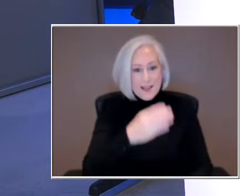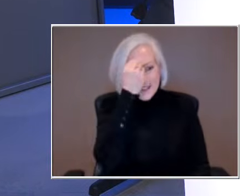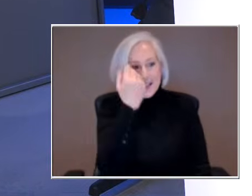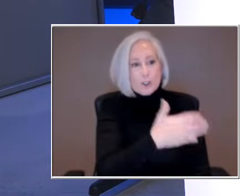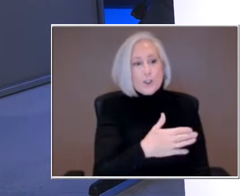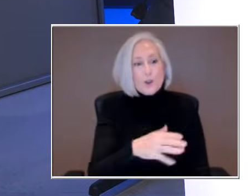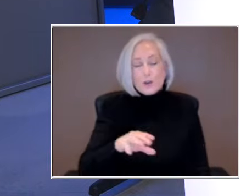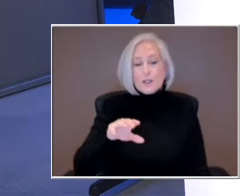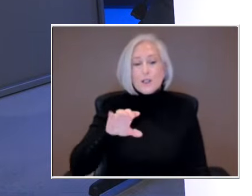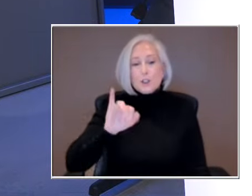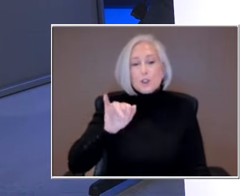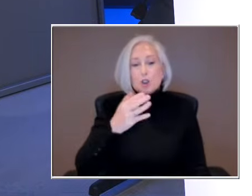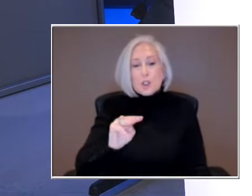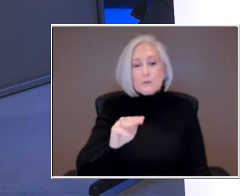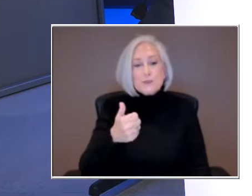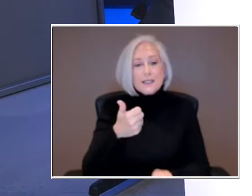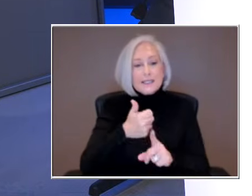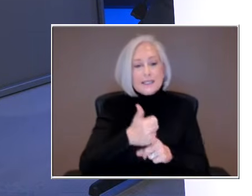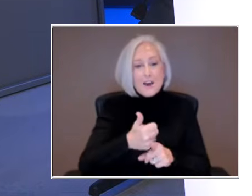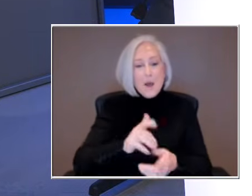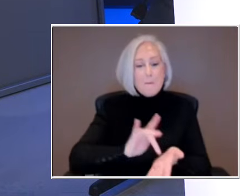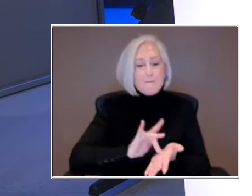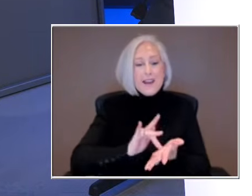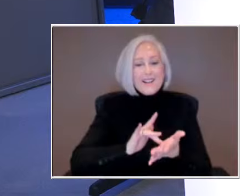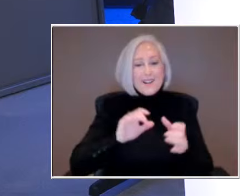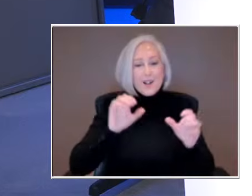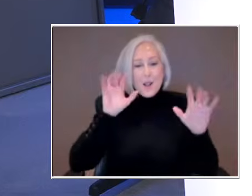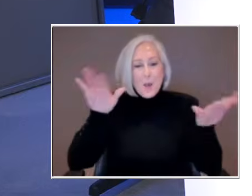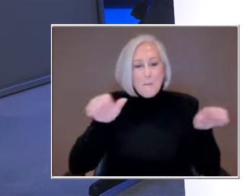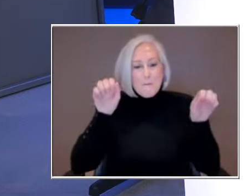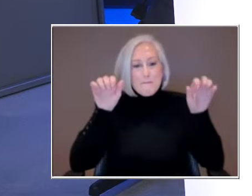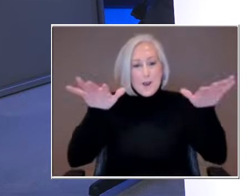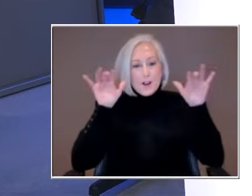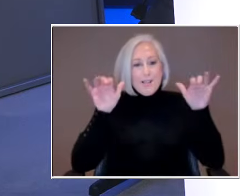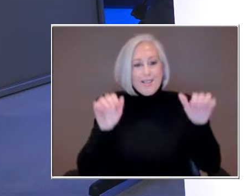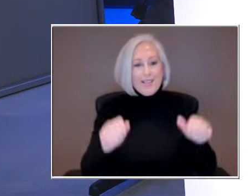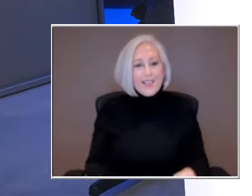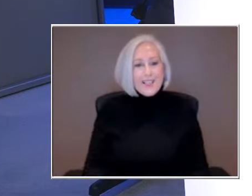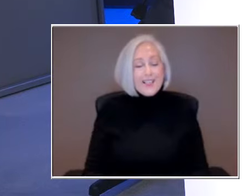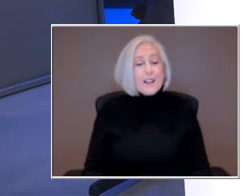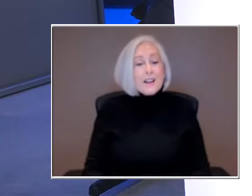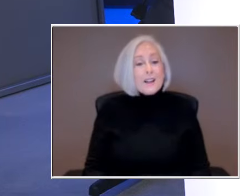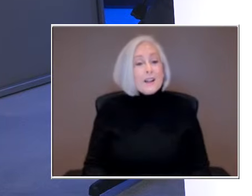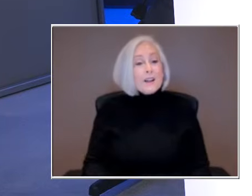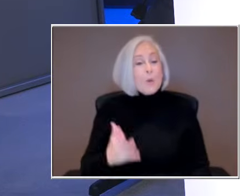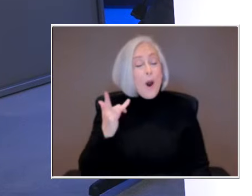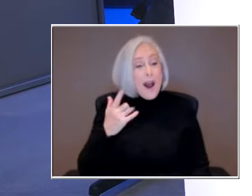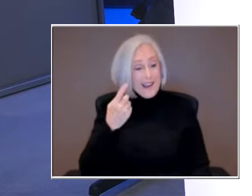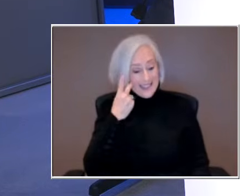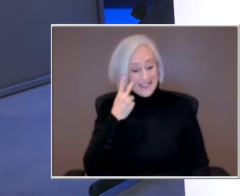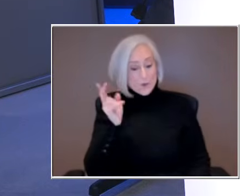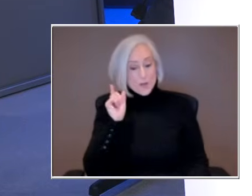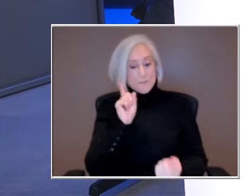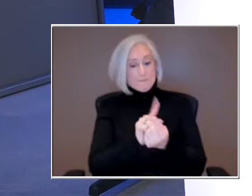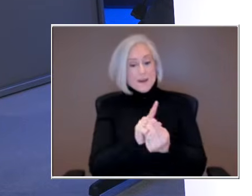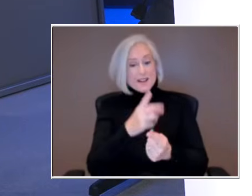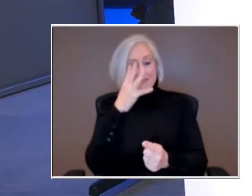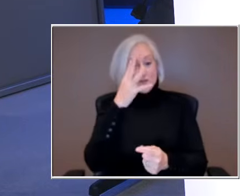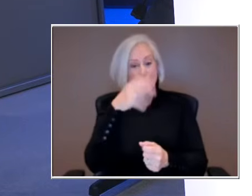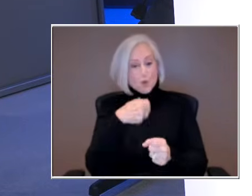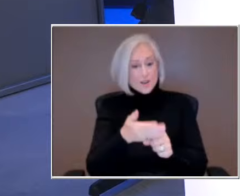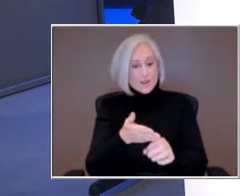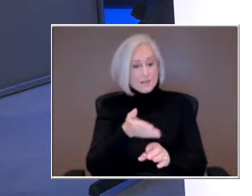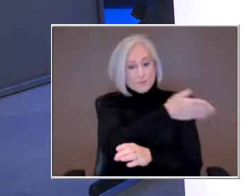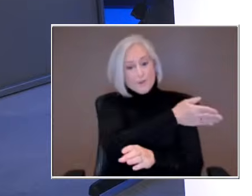Mm-hmm. No, I think so, because if I'd met Jim 4 years earlier, I don't think he would have survived it.